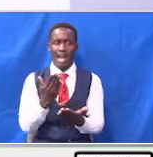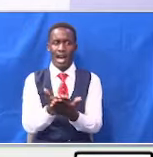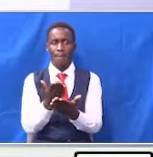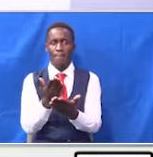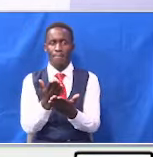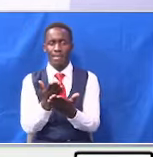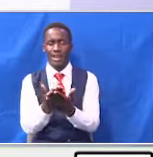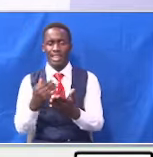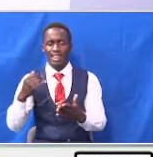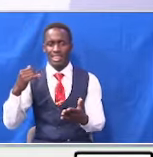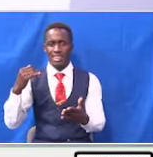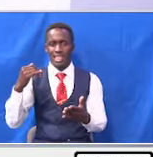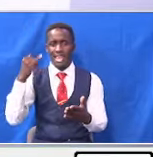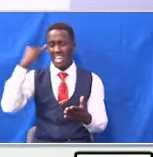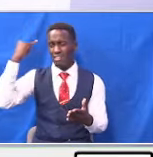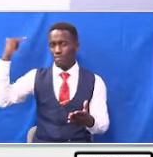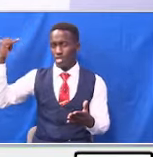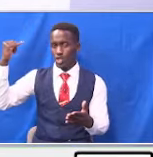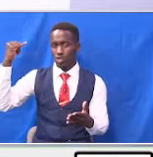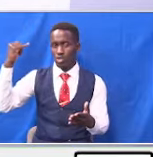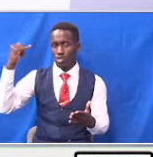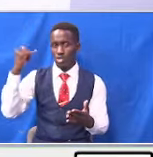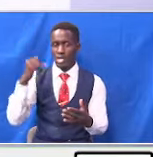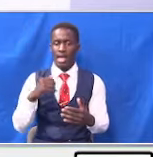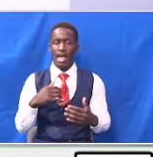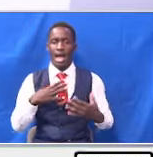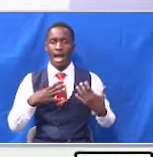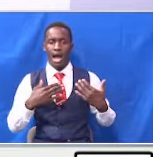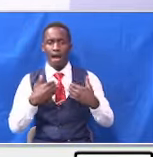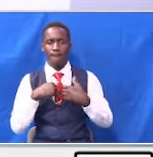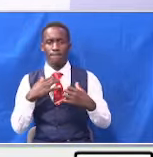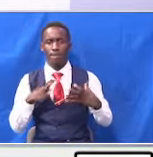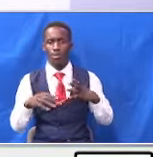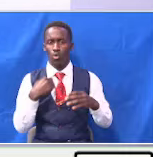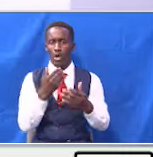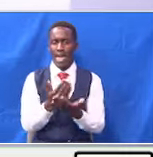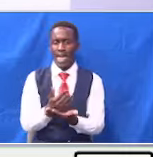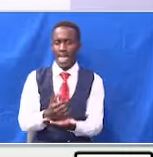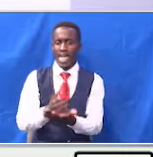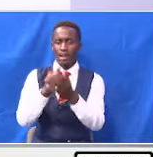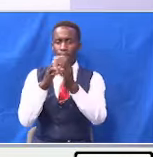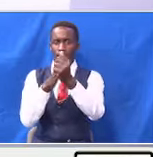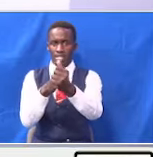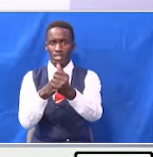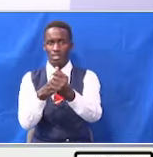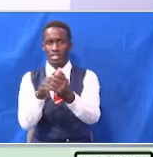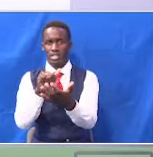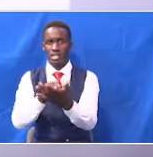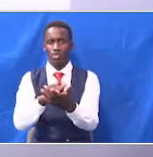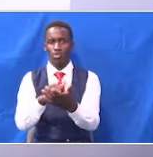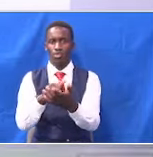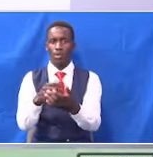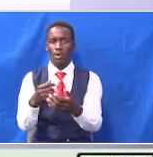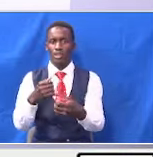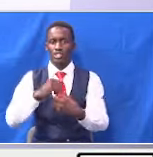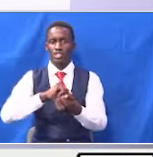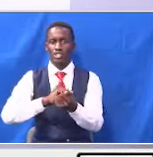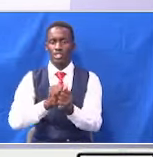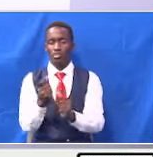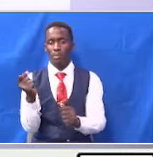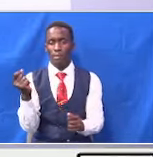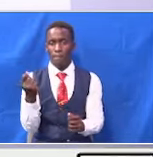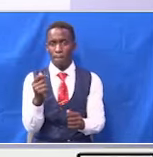about. Yes, and incubate it and have someone there mentor you so that you commercialize your outcomes and then take them to scale, and